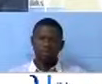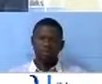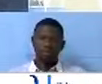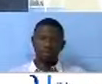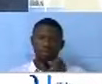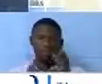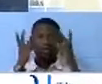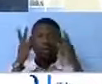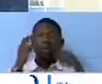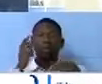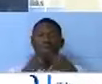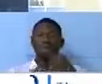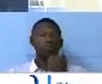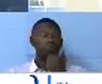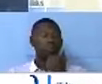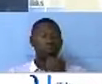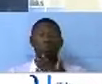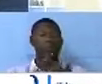the number. It's too many.